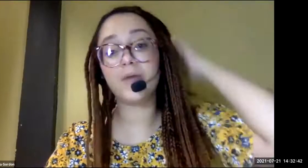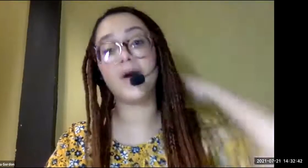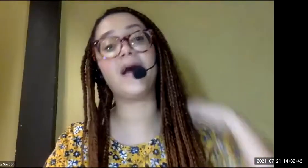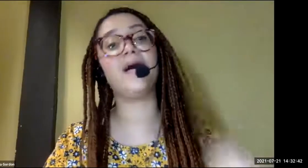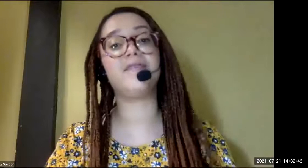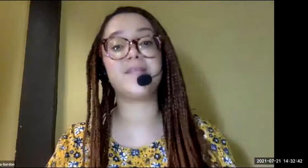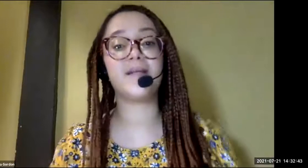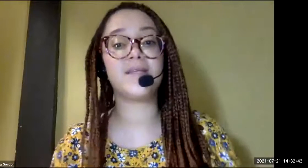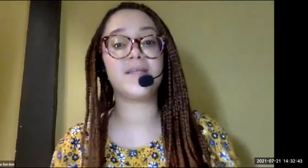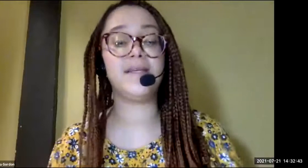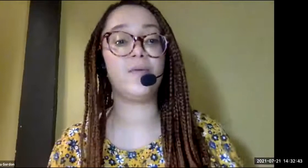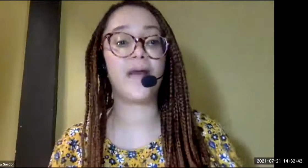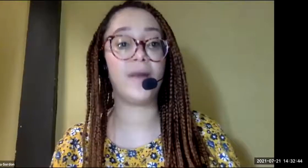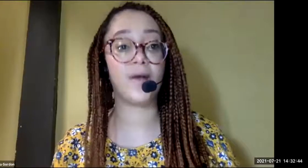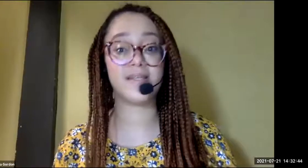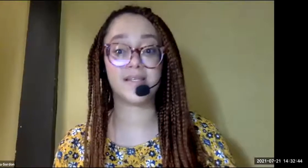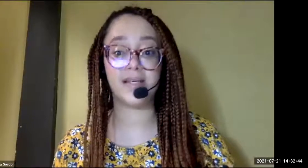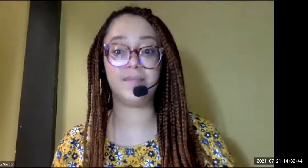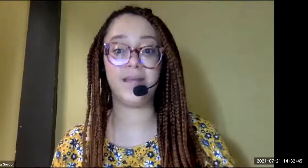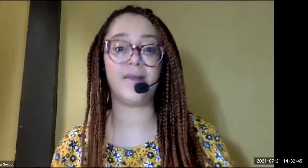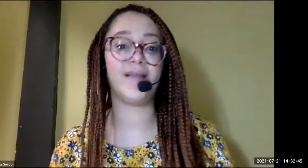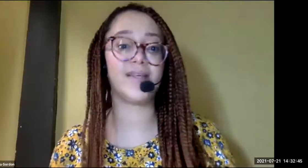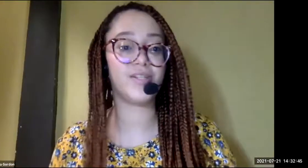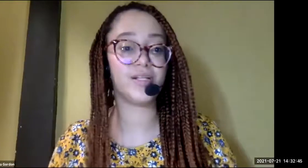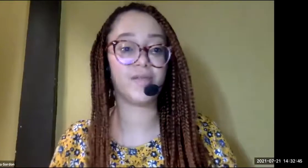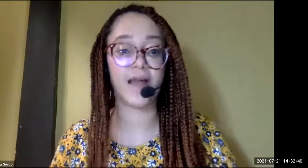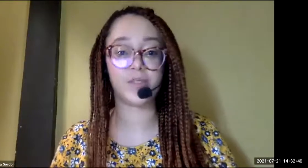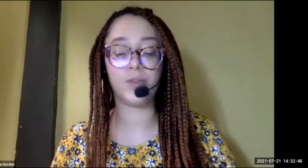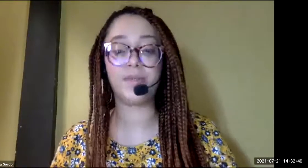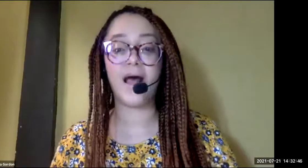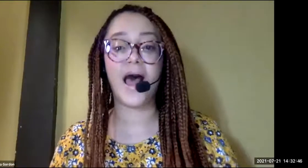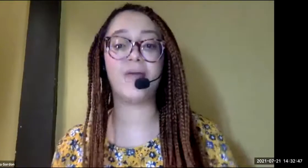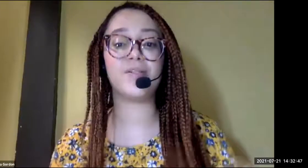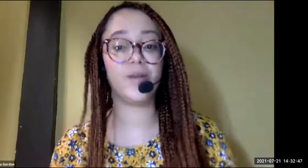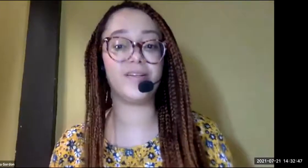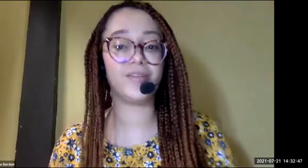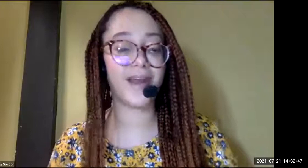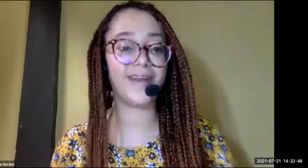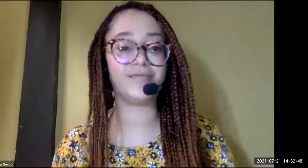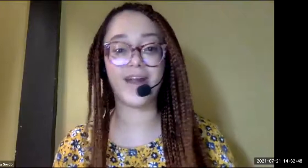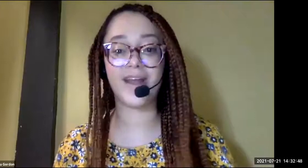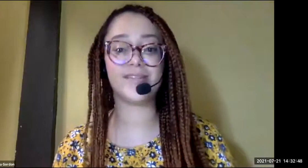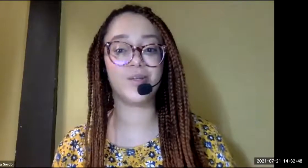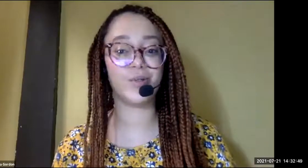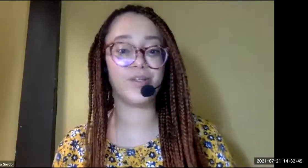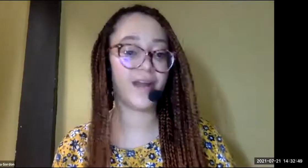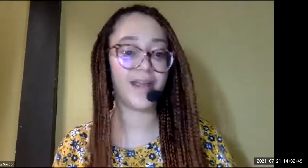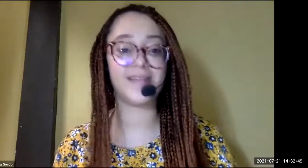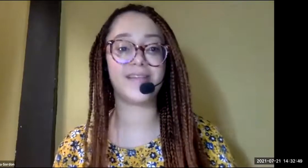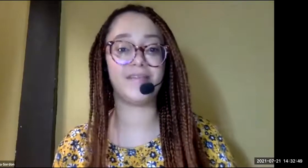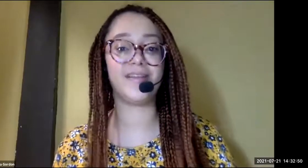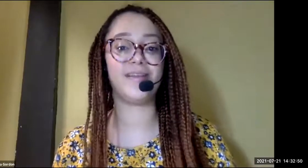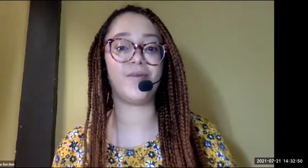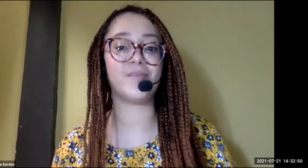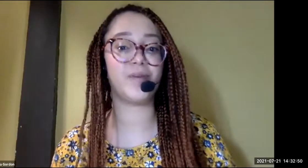I acquired a physical disability when I was 16 in my last years of high school. I was doing it great, friends, good